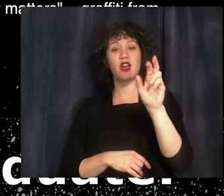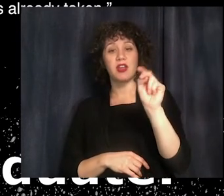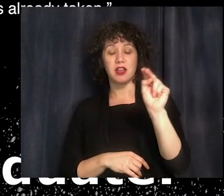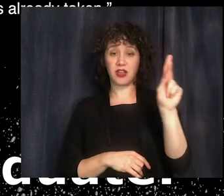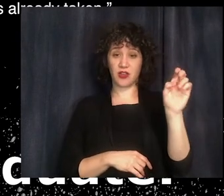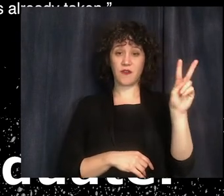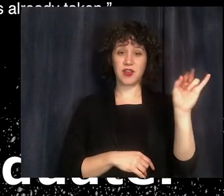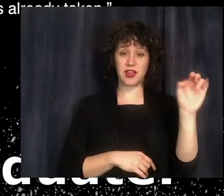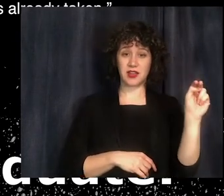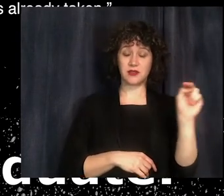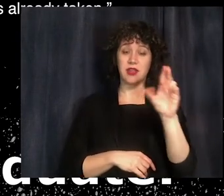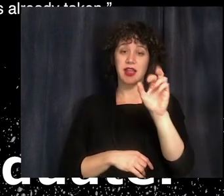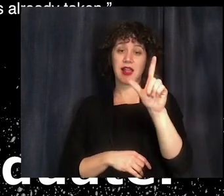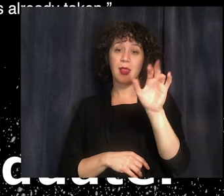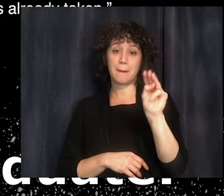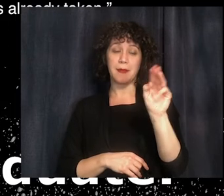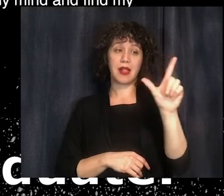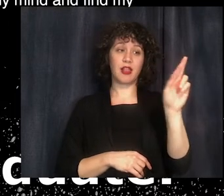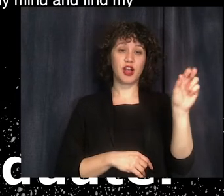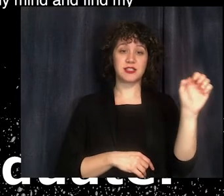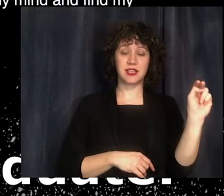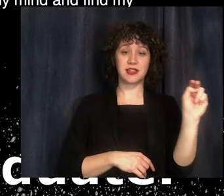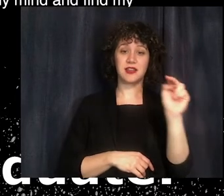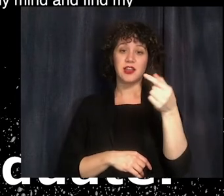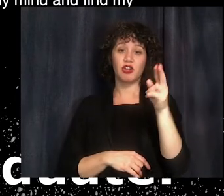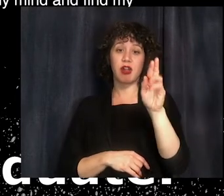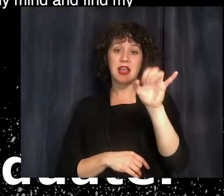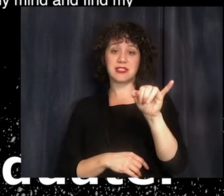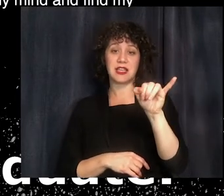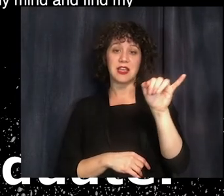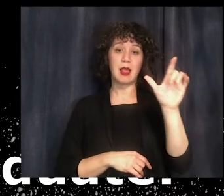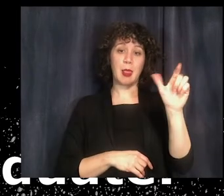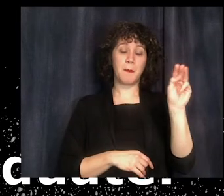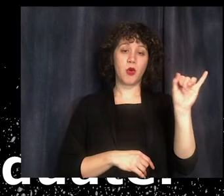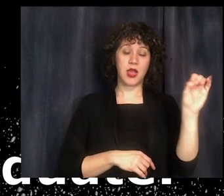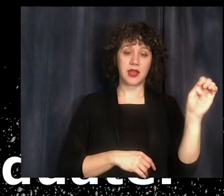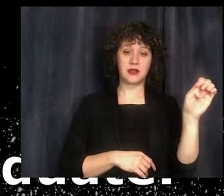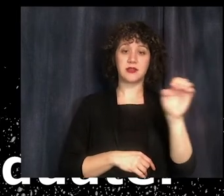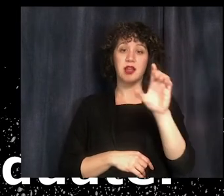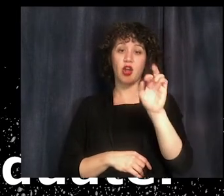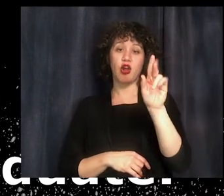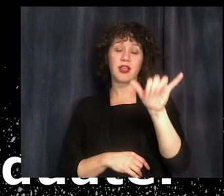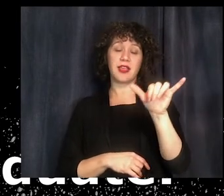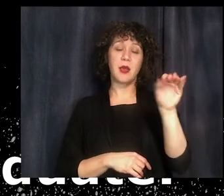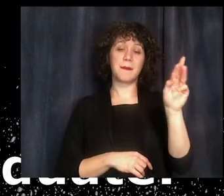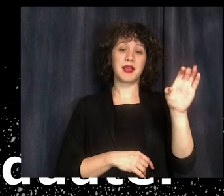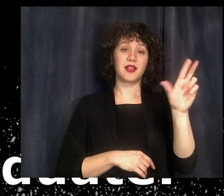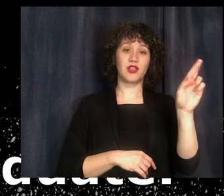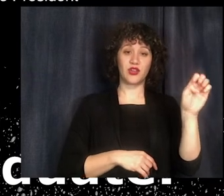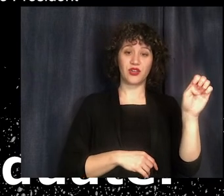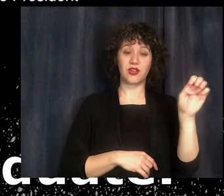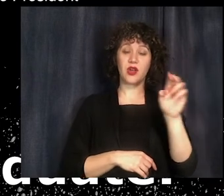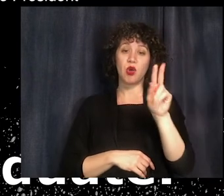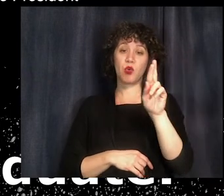Callum Larson, Gracie Lemoyne, Carly McClure,